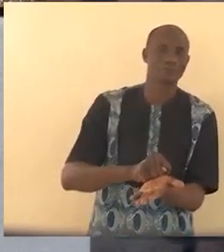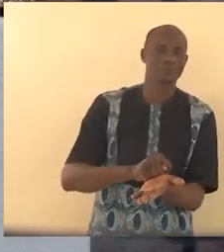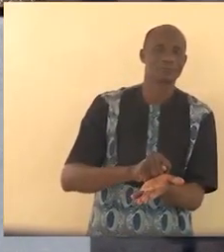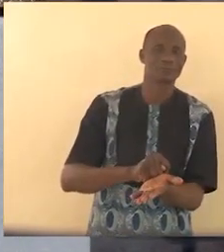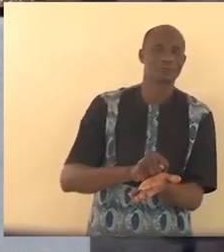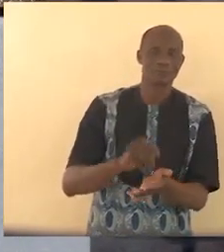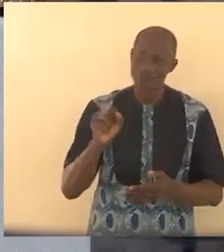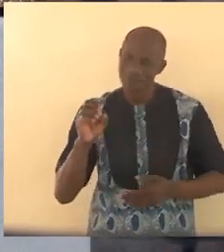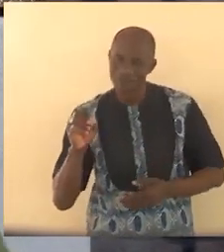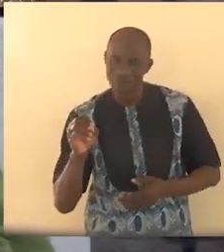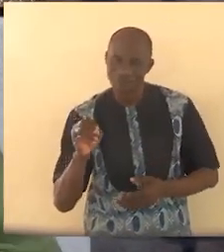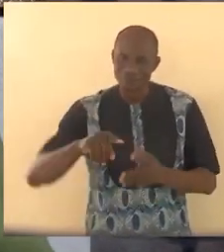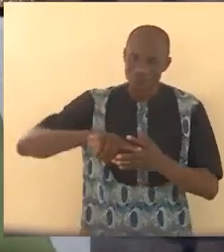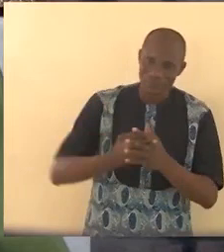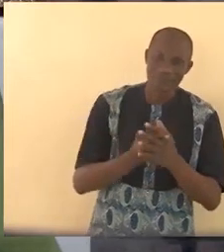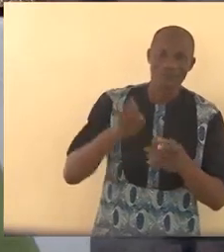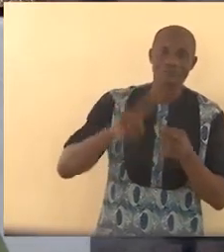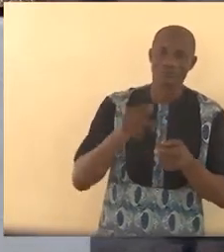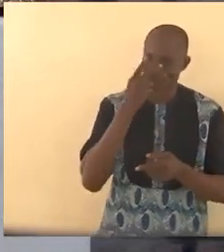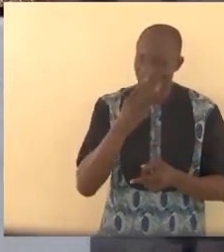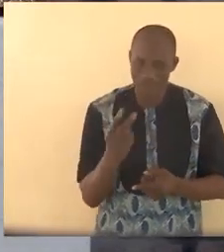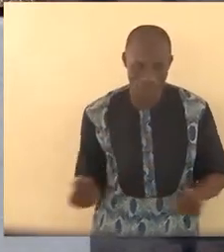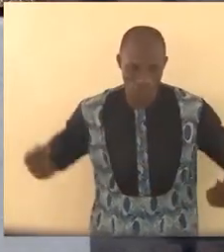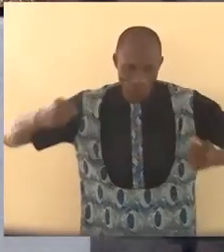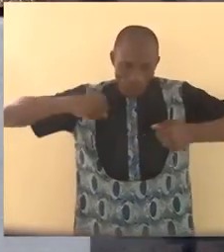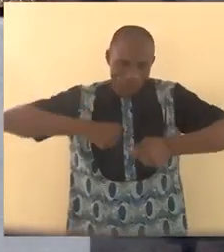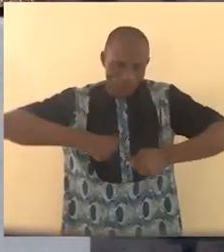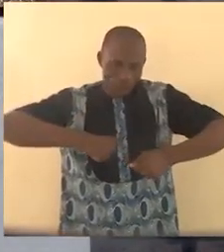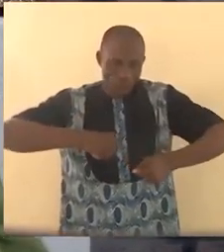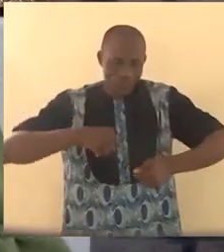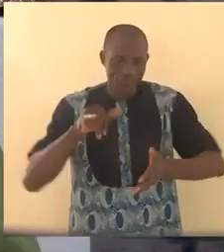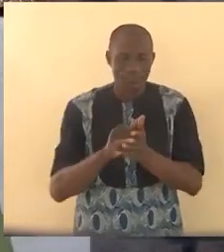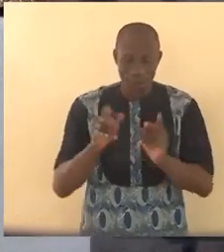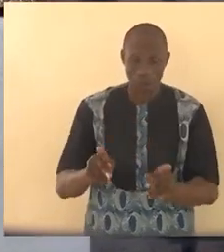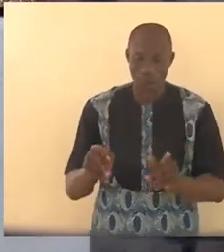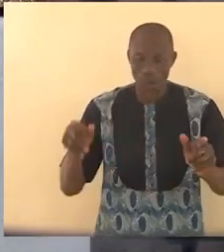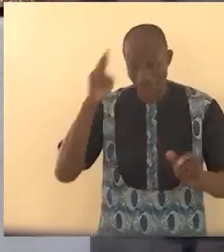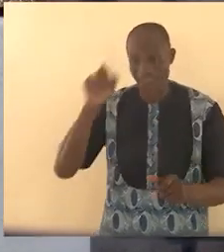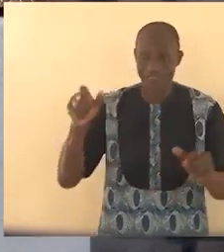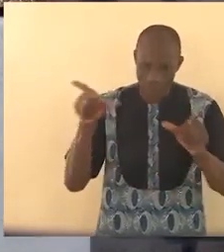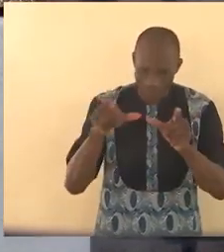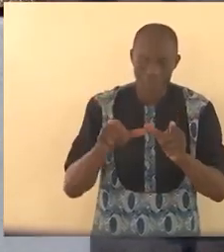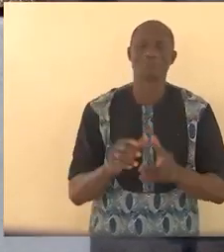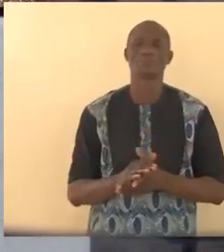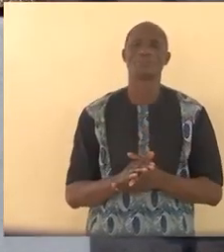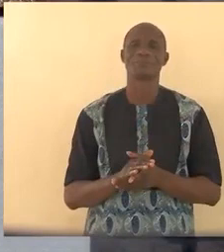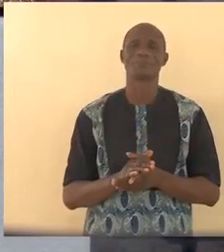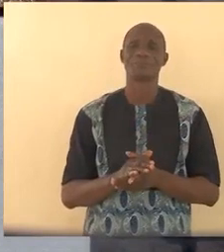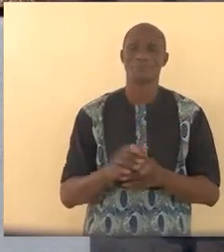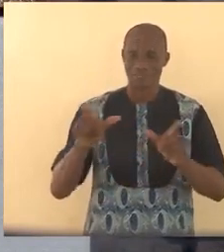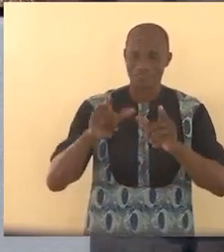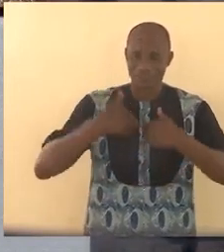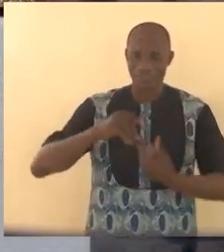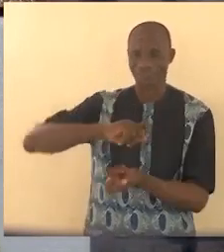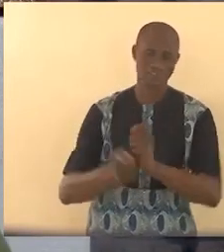Ah. So he began to see the suit that people of his level are wearing. Level